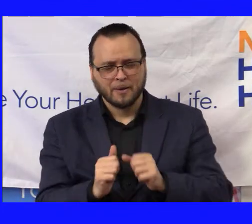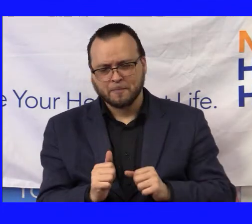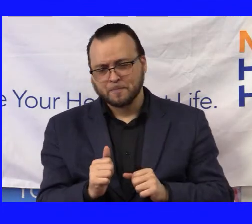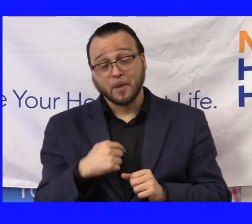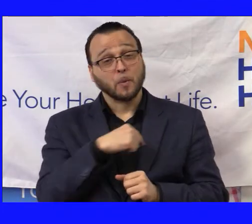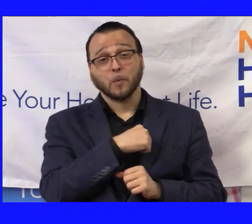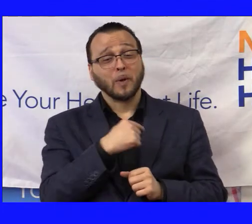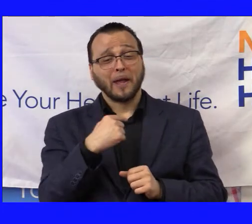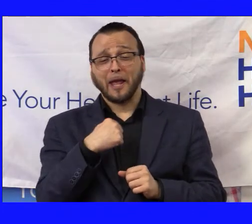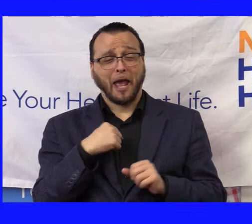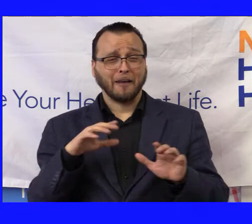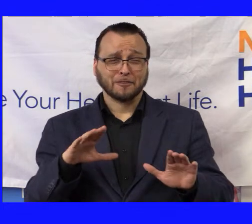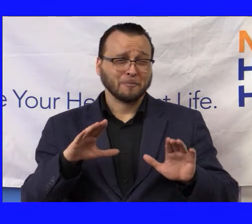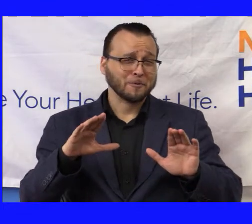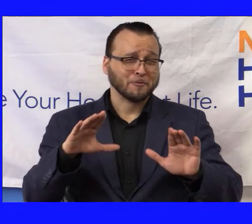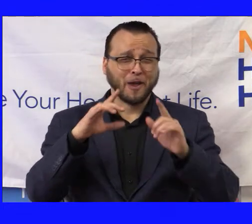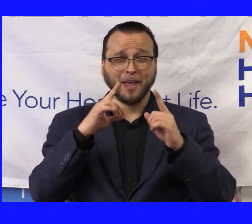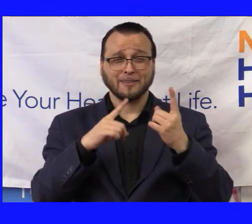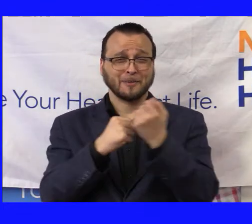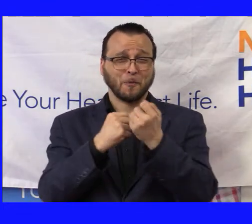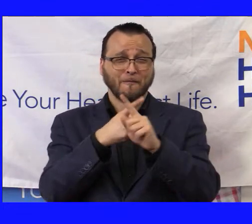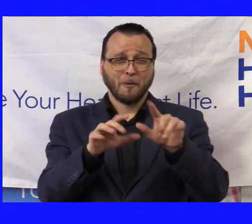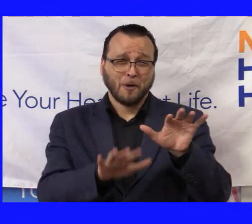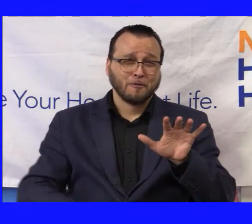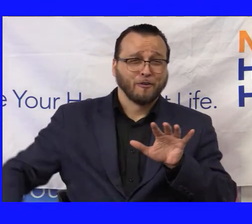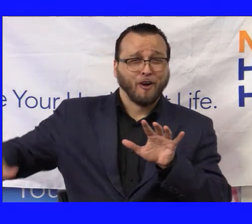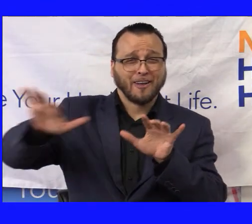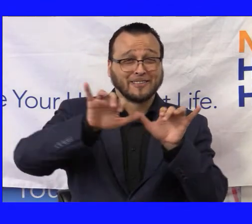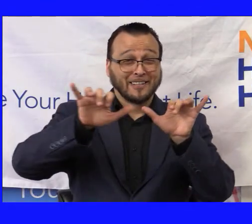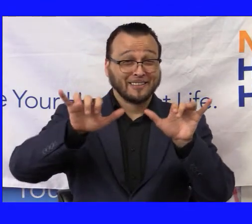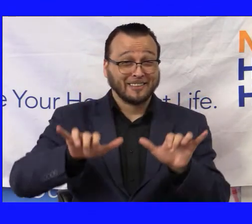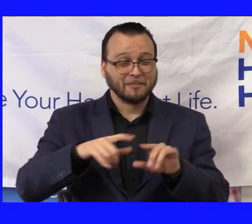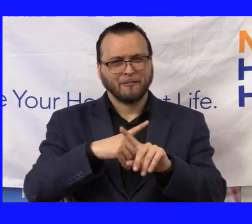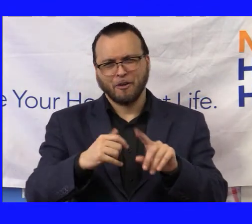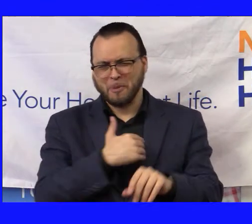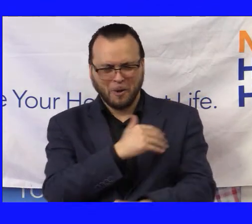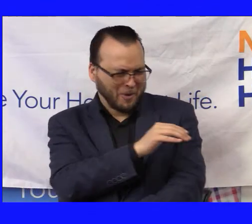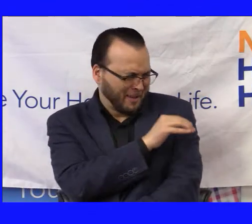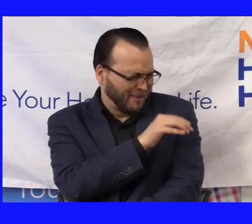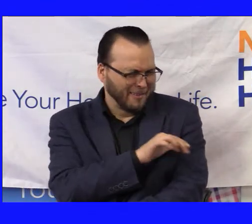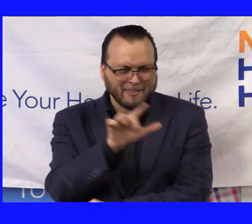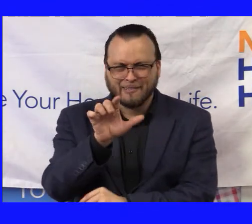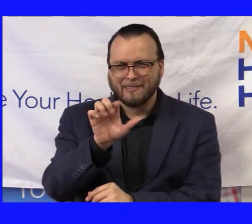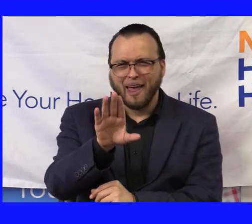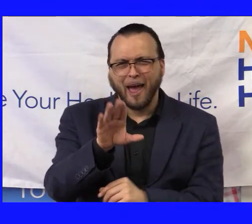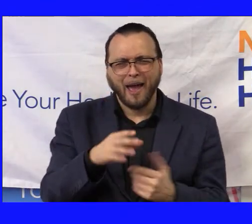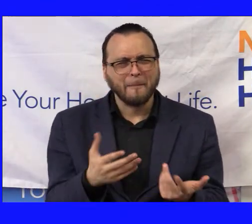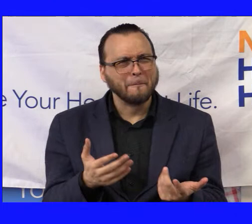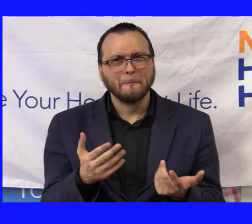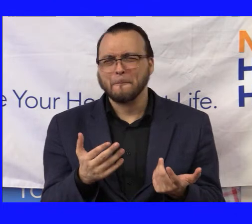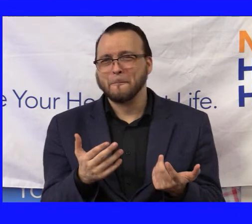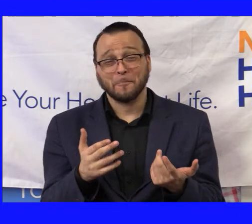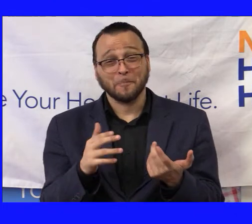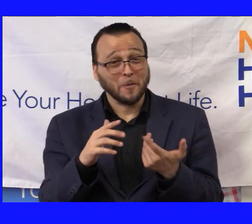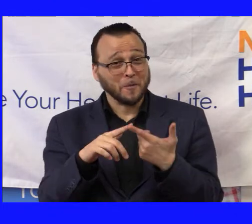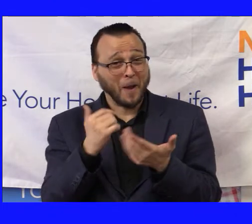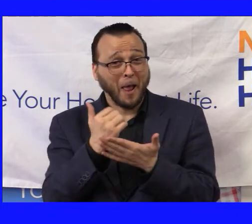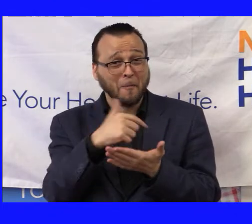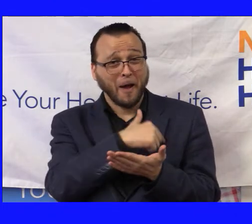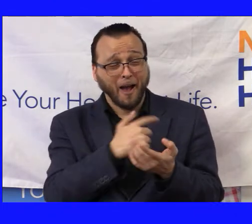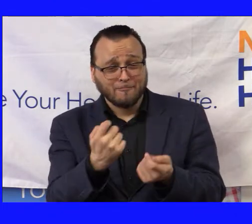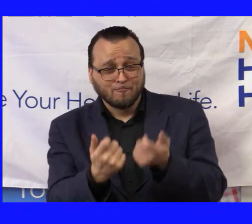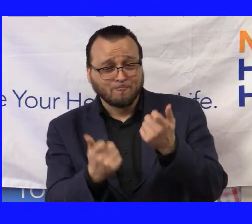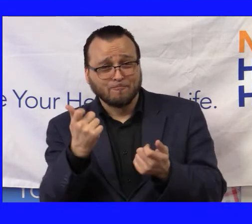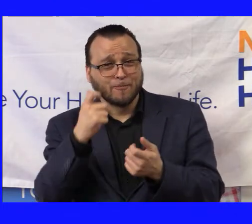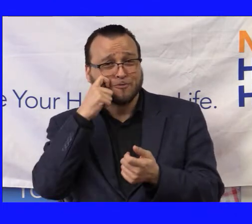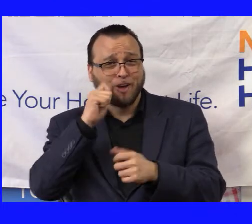had such great support from across the system, from our clinical laboratories in terms of eliminating race-based